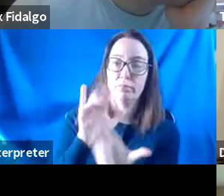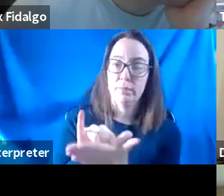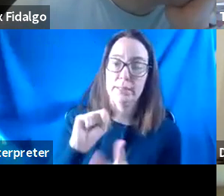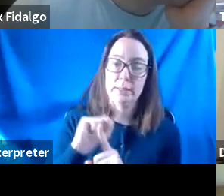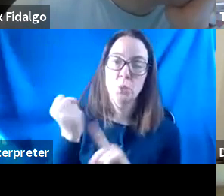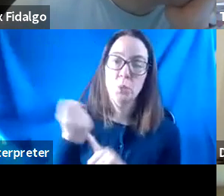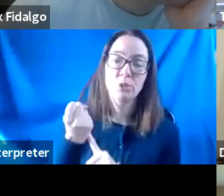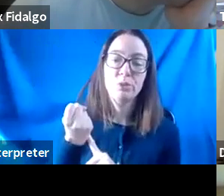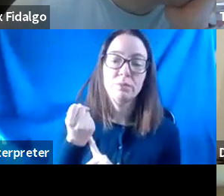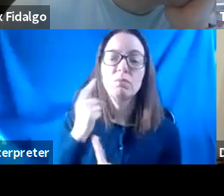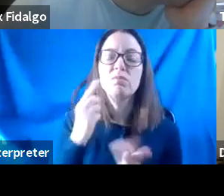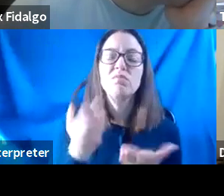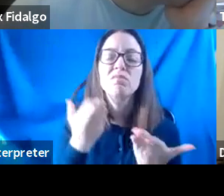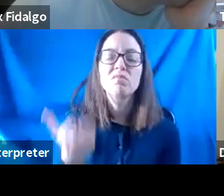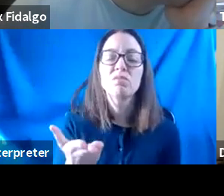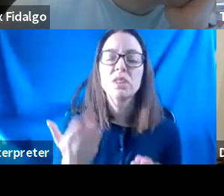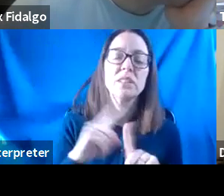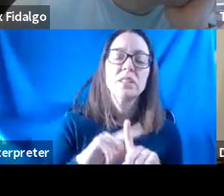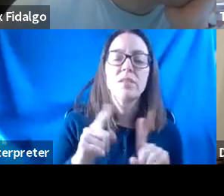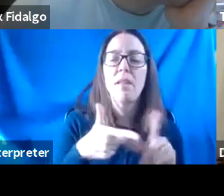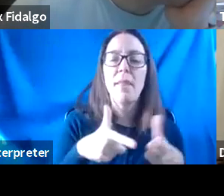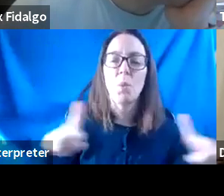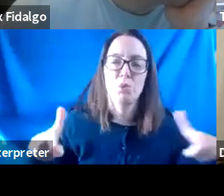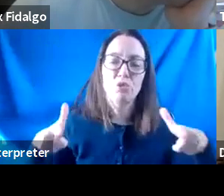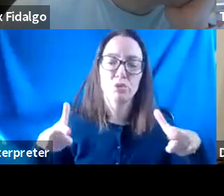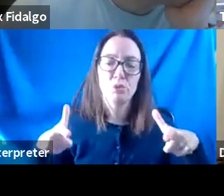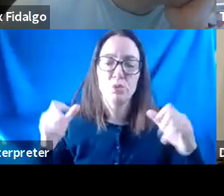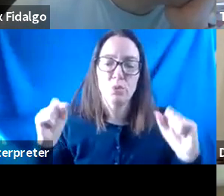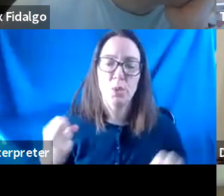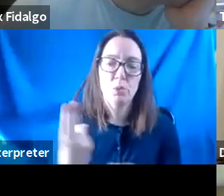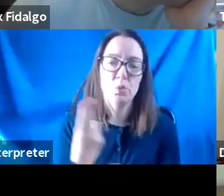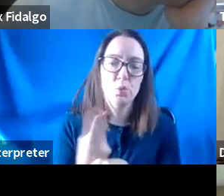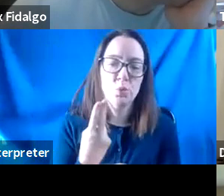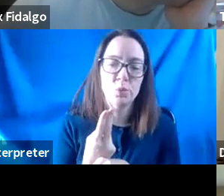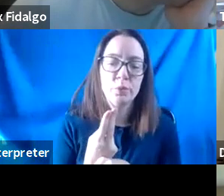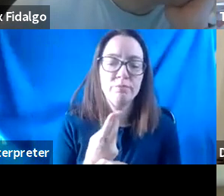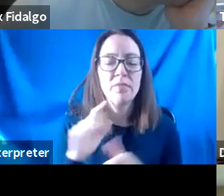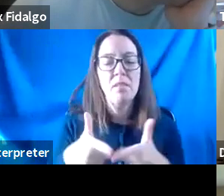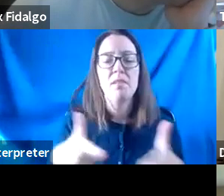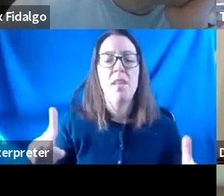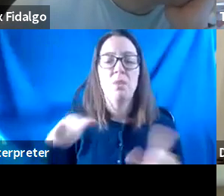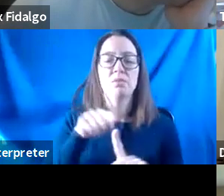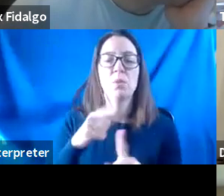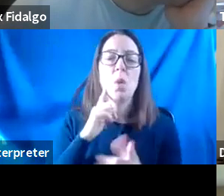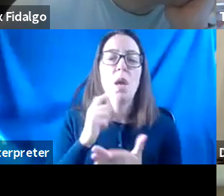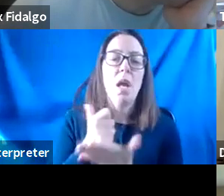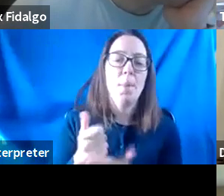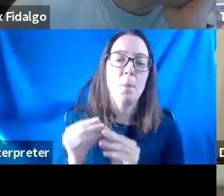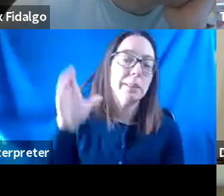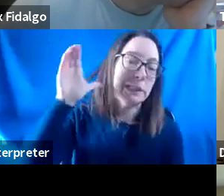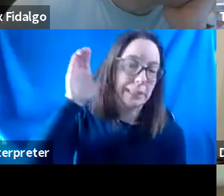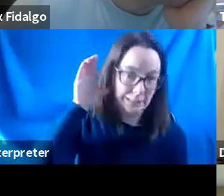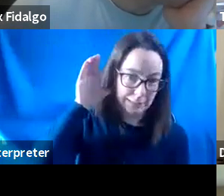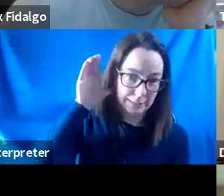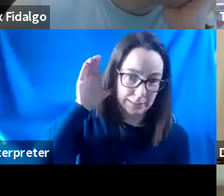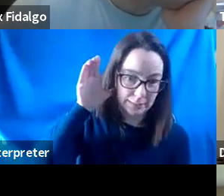language that doesn't back people in a corner, that seeks to listen and understand the person we're talking to, and to also